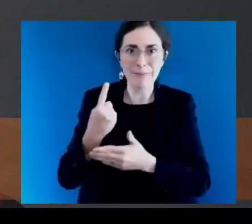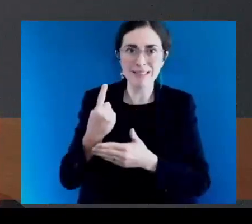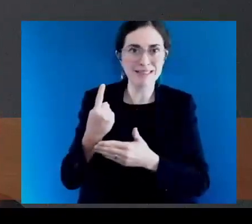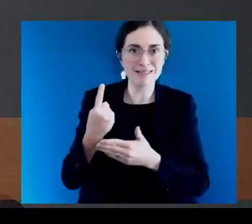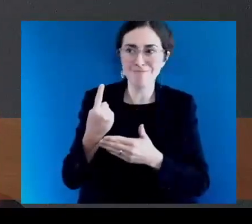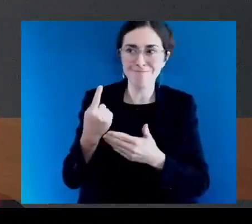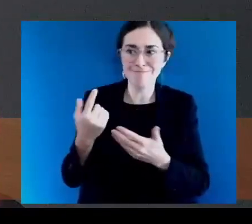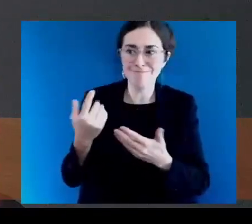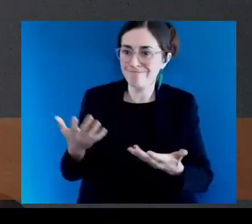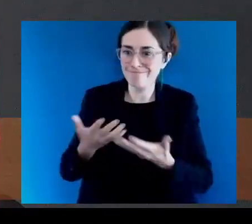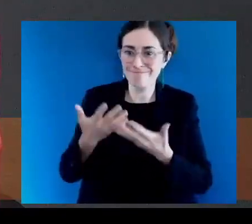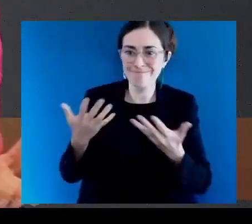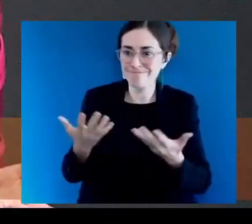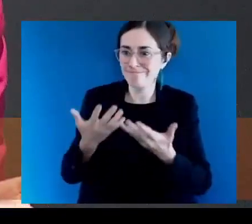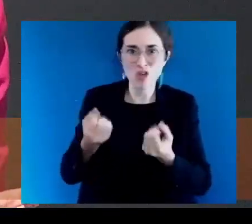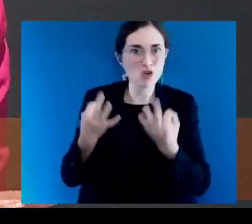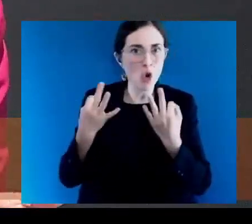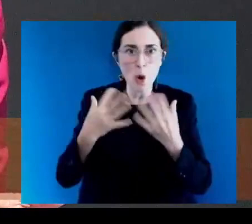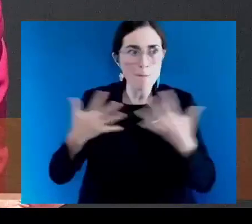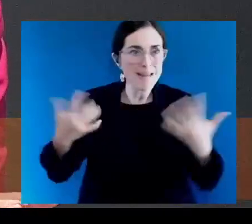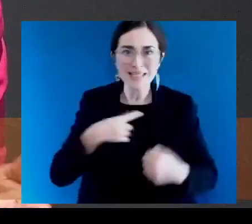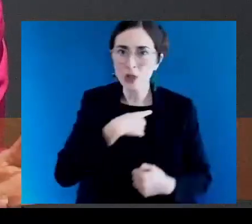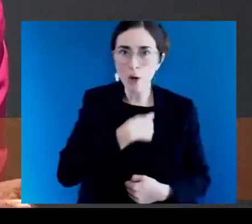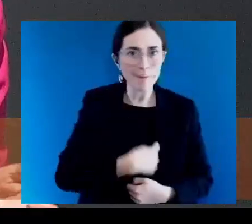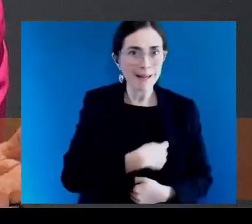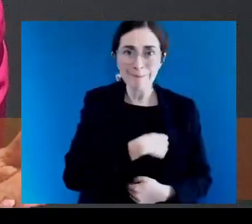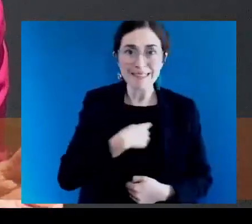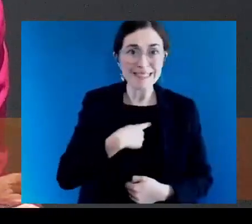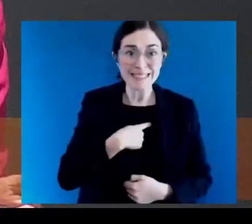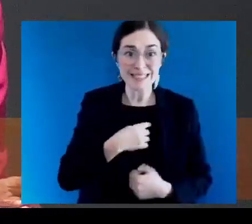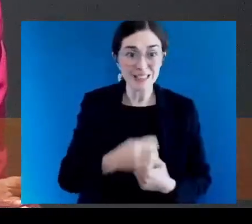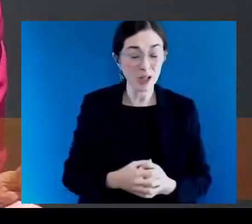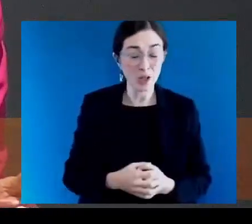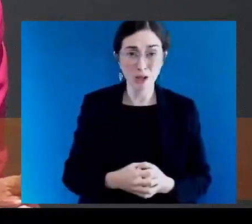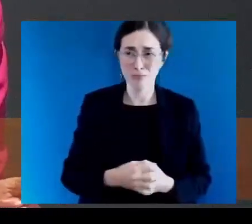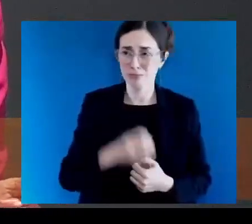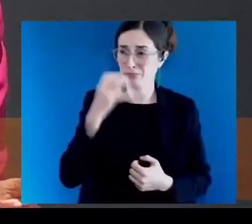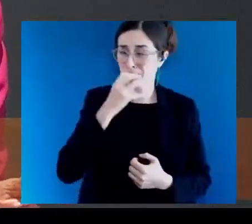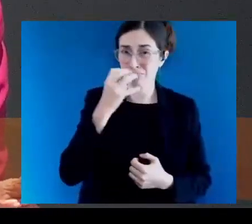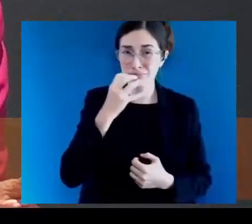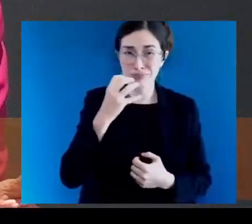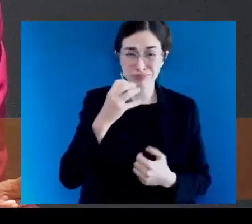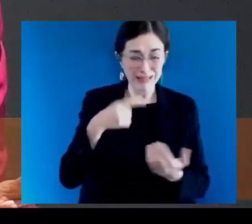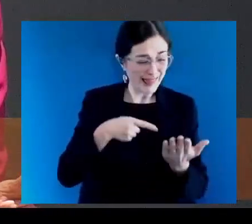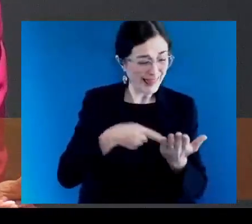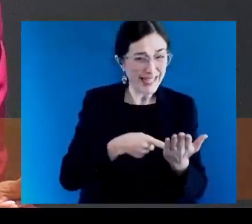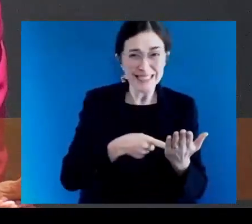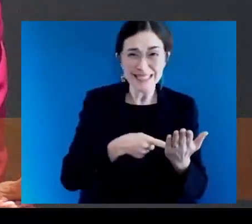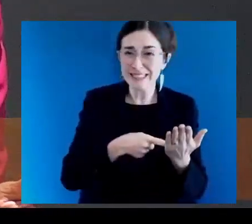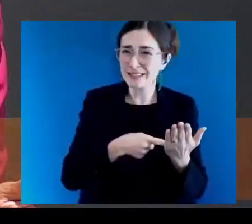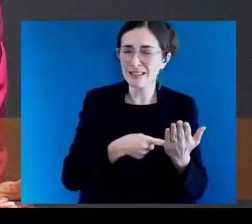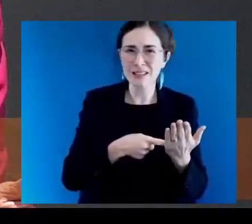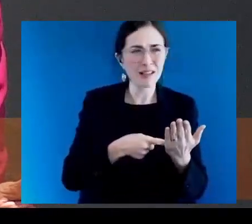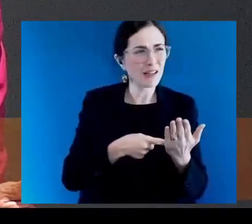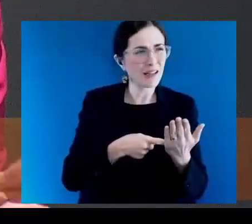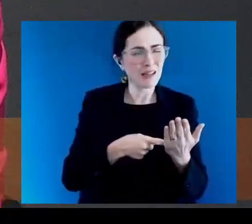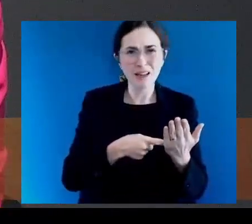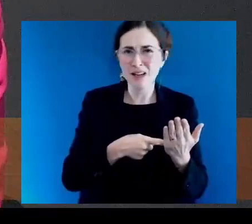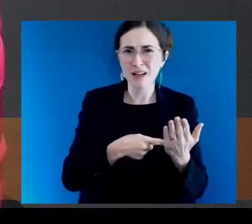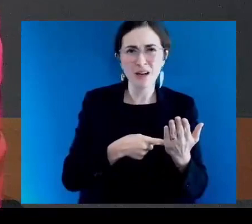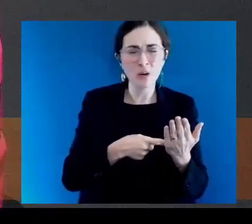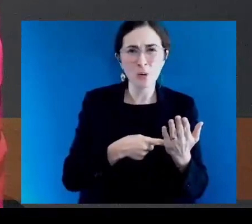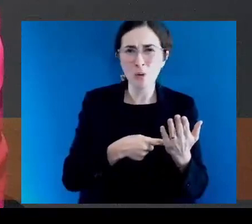in any big commitments. And this is just a stark reality about how far we have